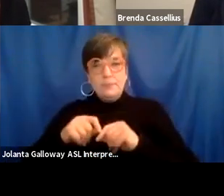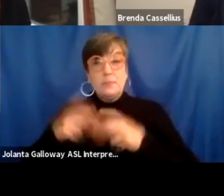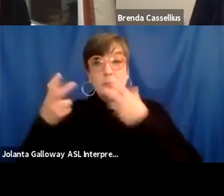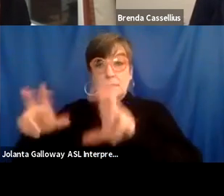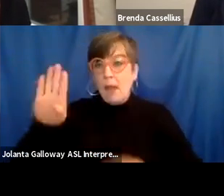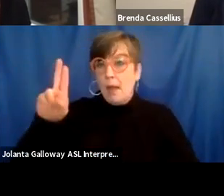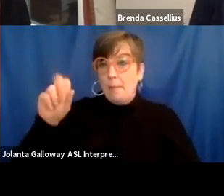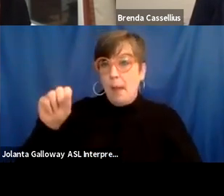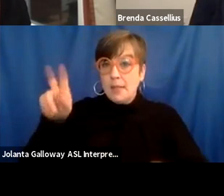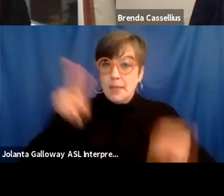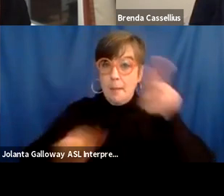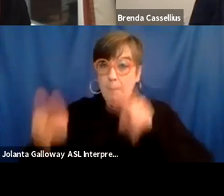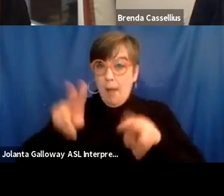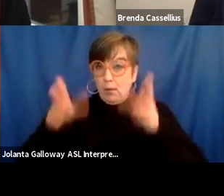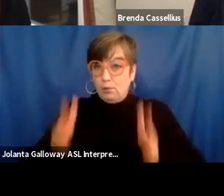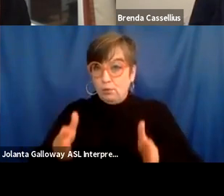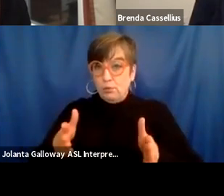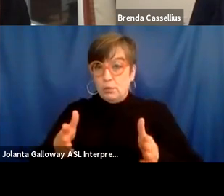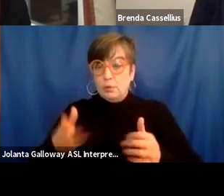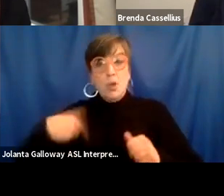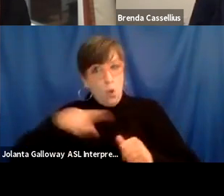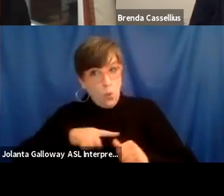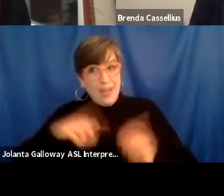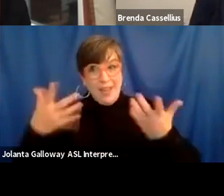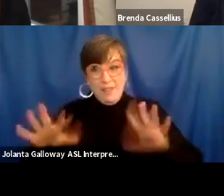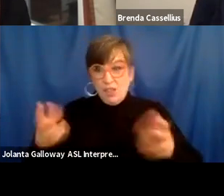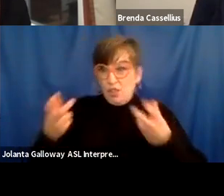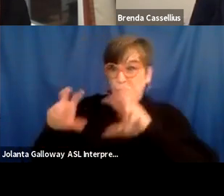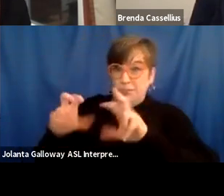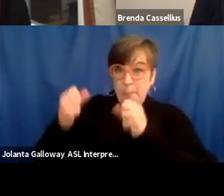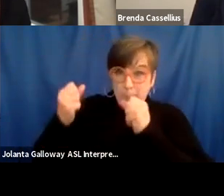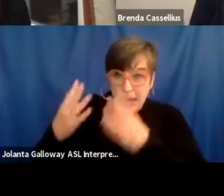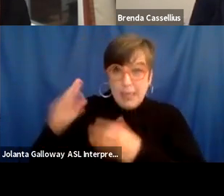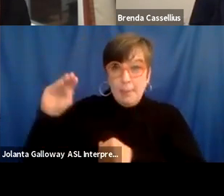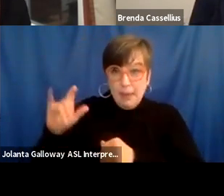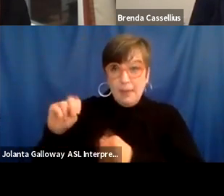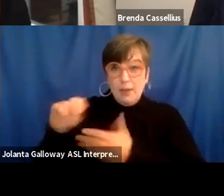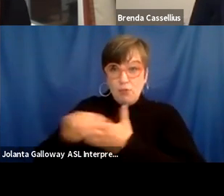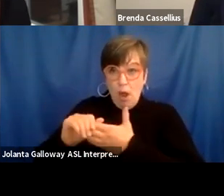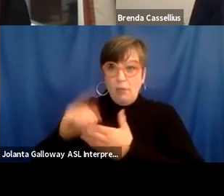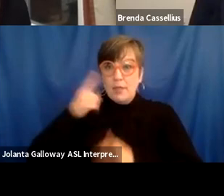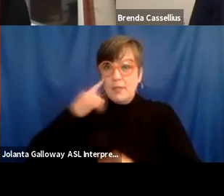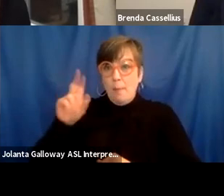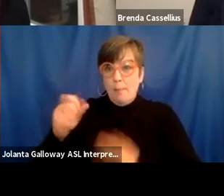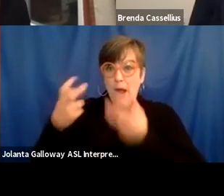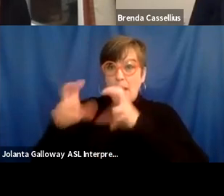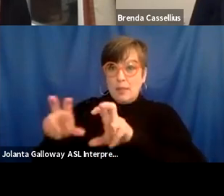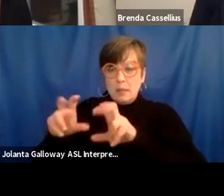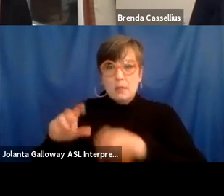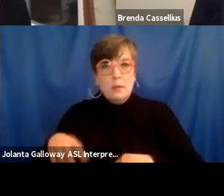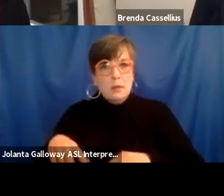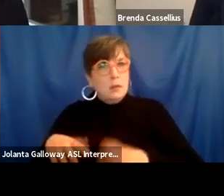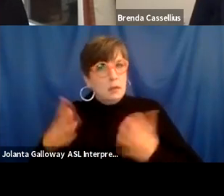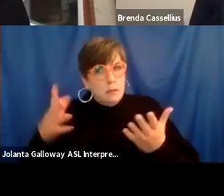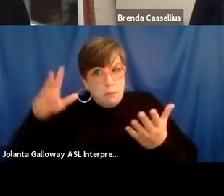monitors. We have put a multi-million dollar investment in bus monitors, which on the surface is an investment in staff